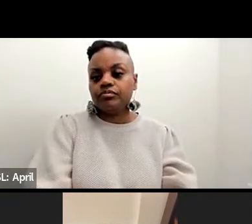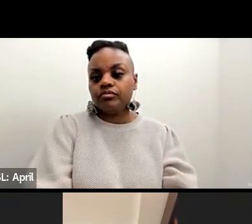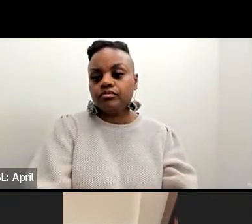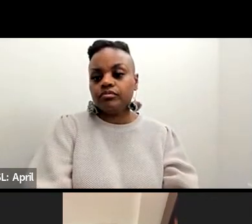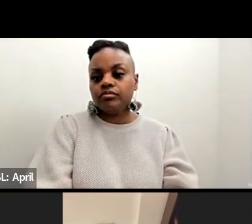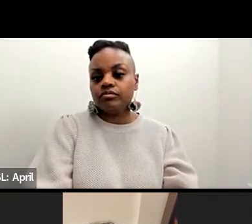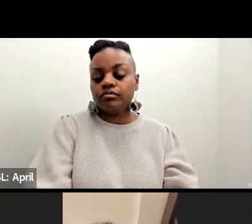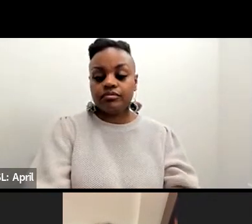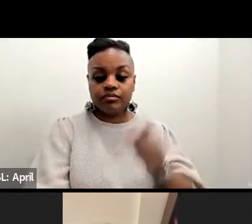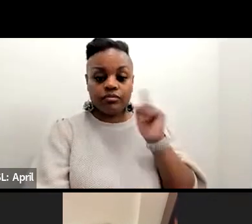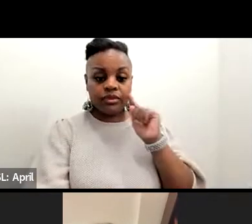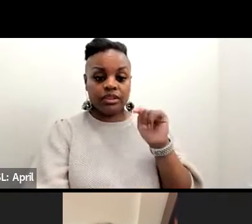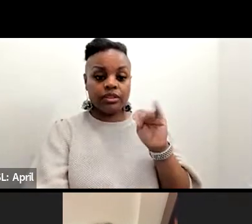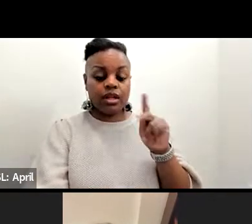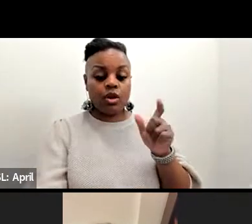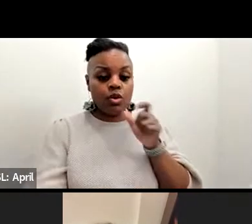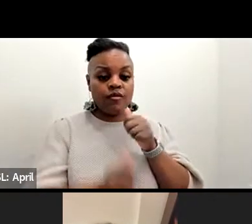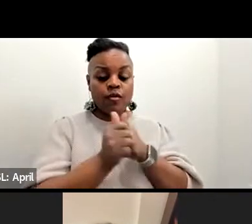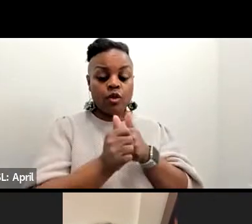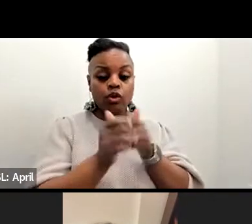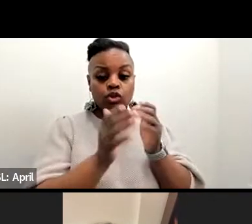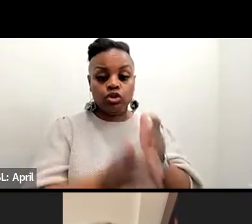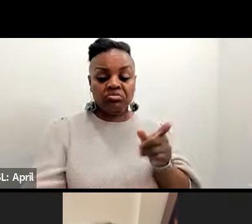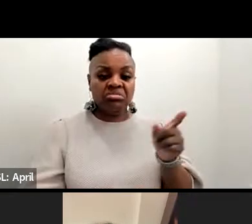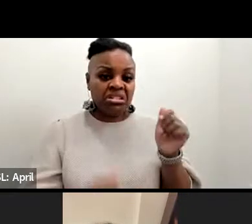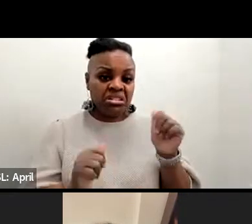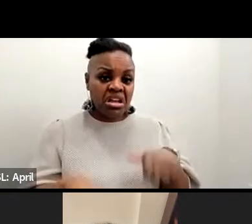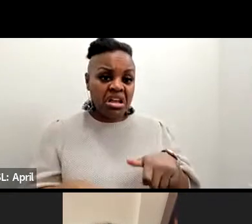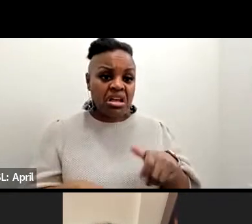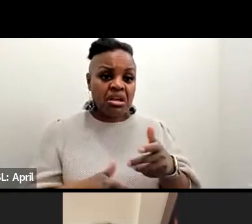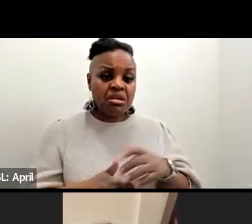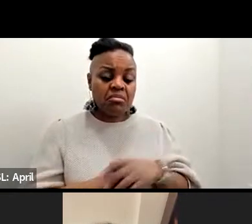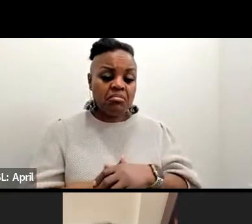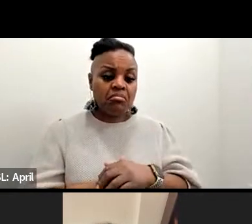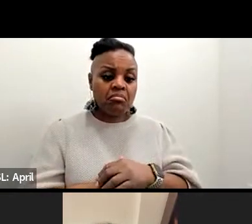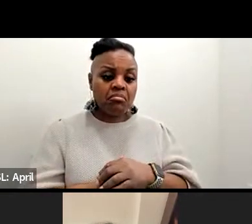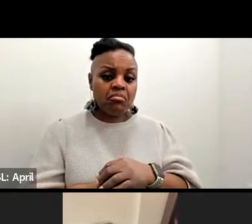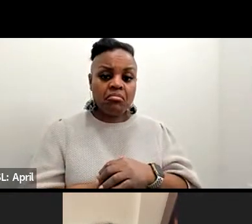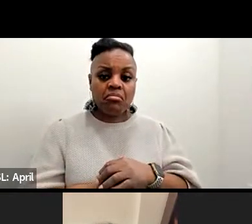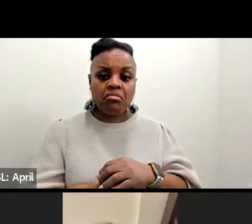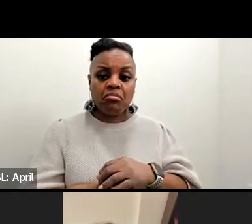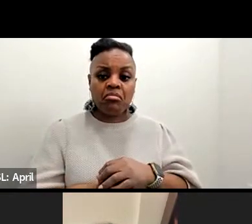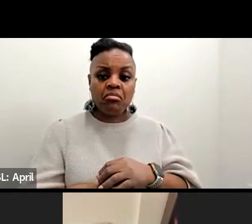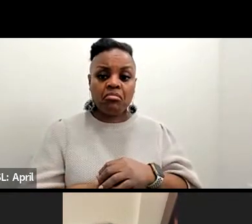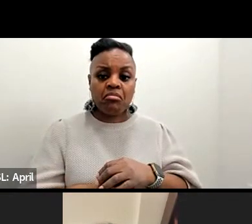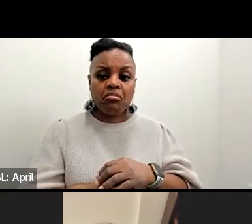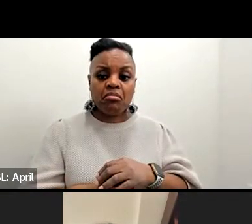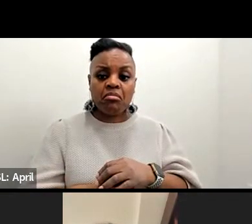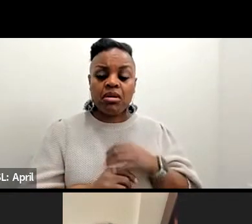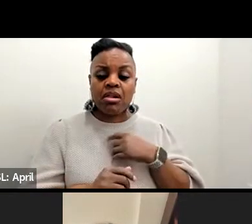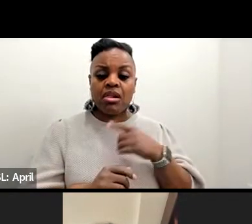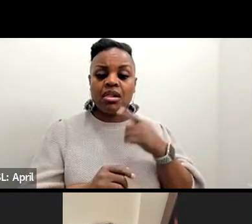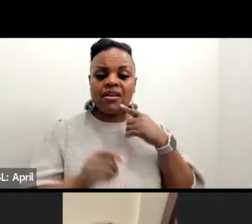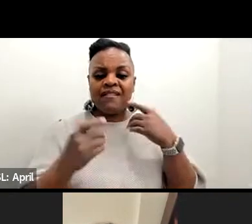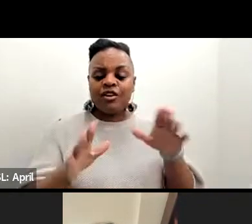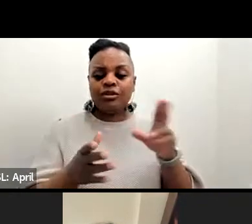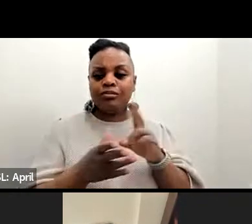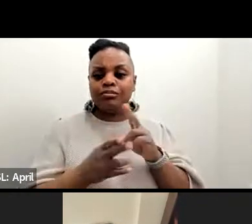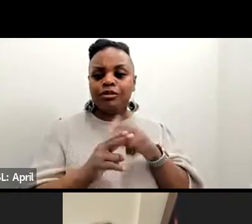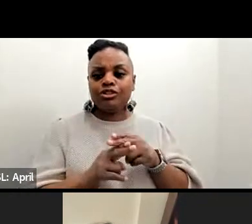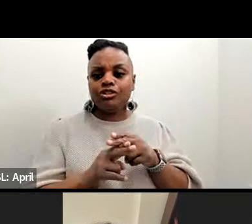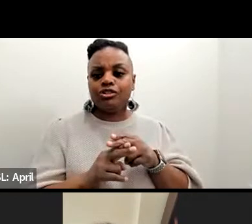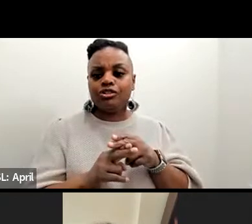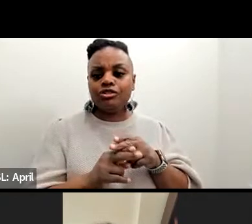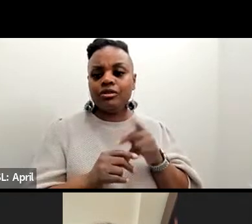to some of the stereotypes that, unfortunately, both academics, very intelligent academics, in other